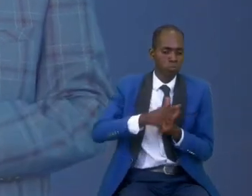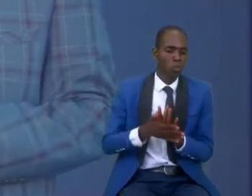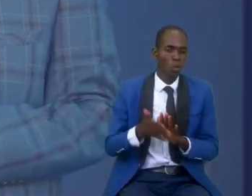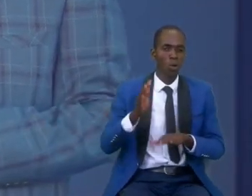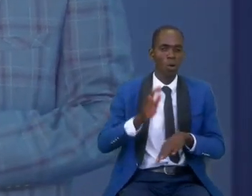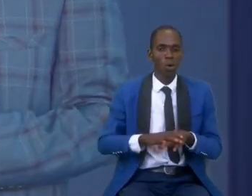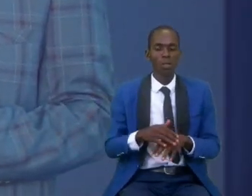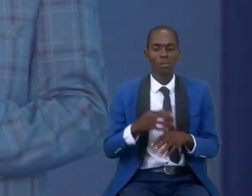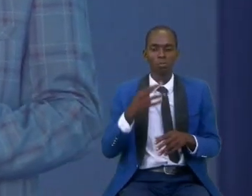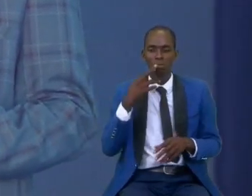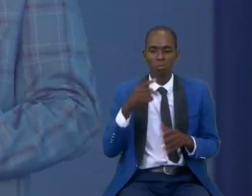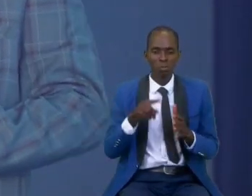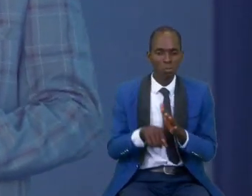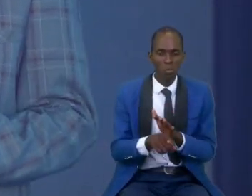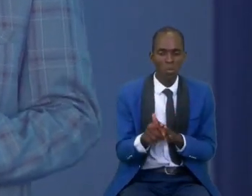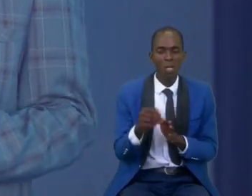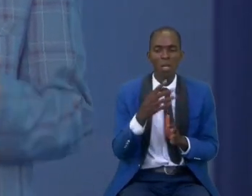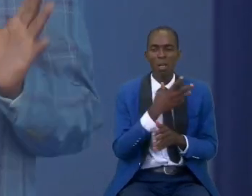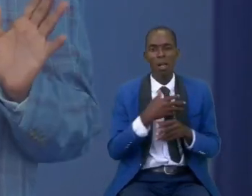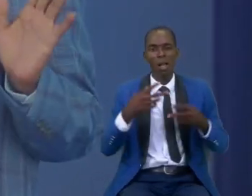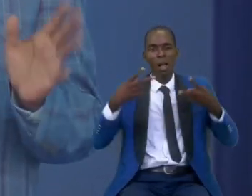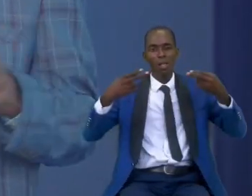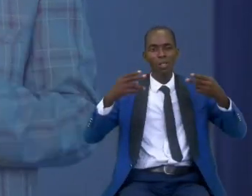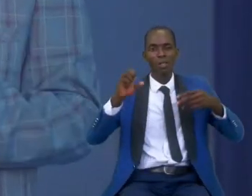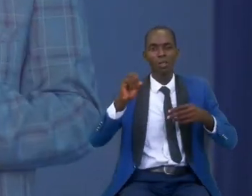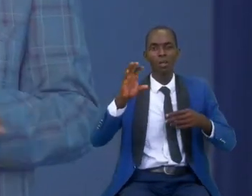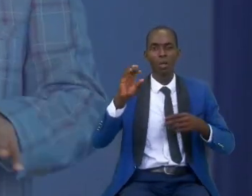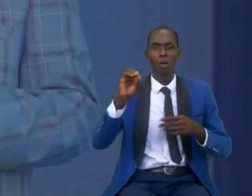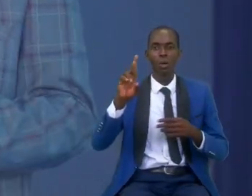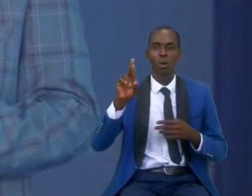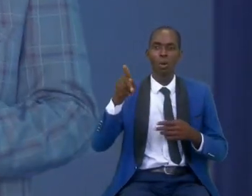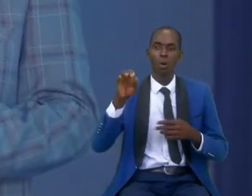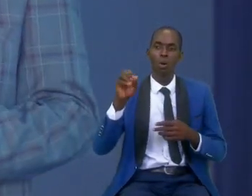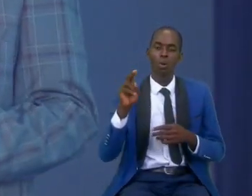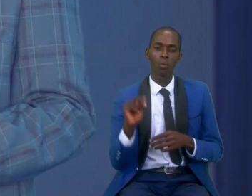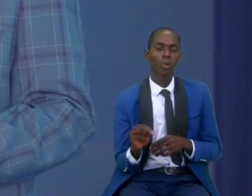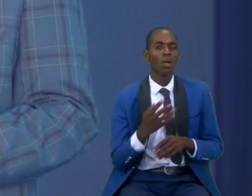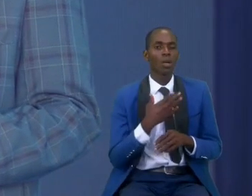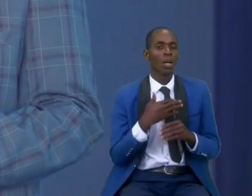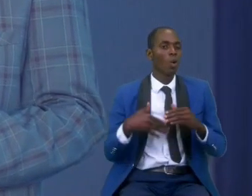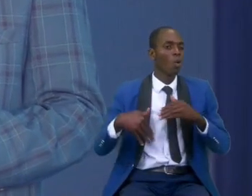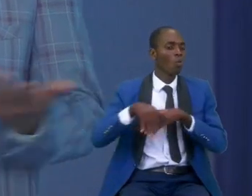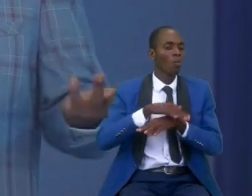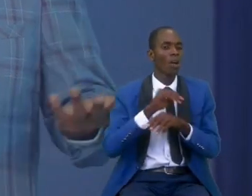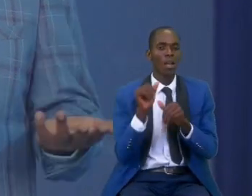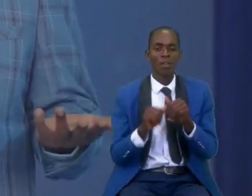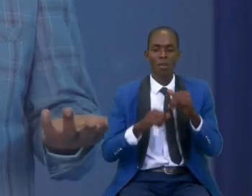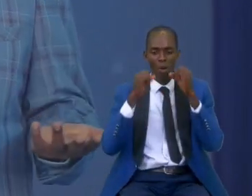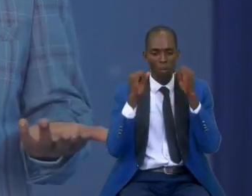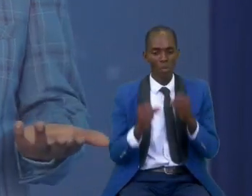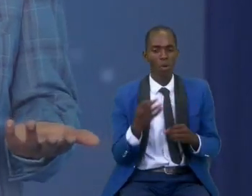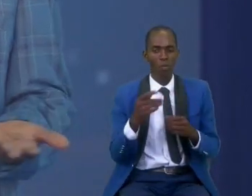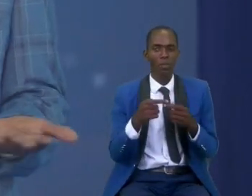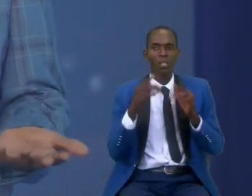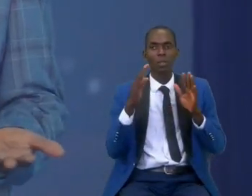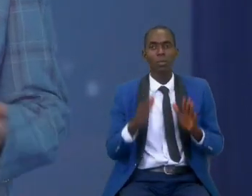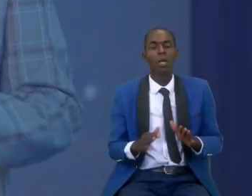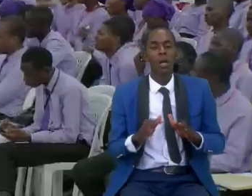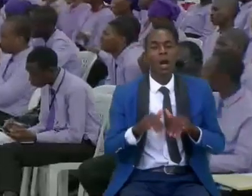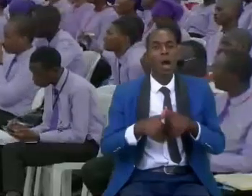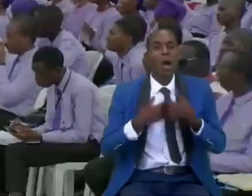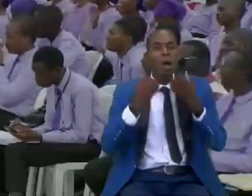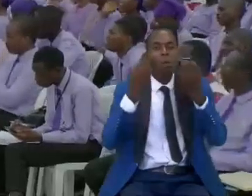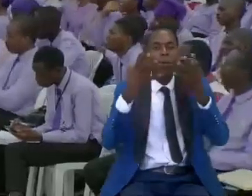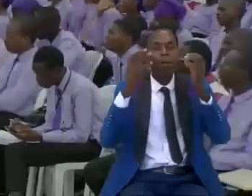power of the enemy. How much of the power of the enemy are you going to tread on? How much of the power of the enemy are you going